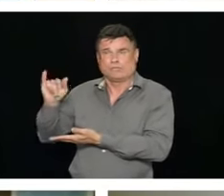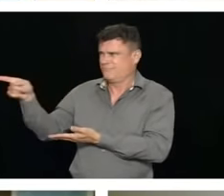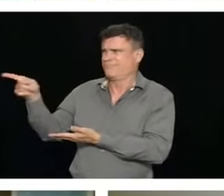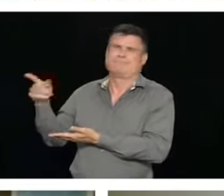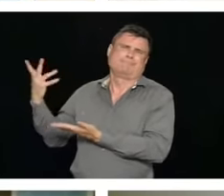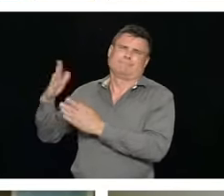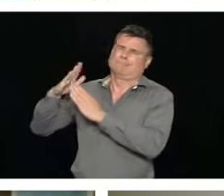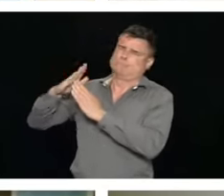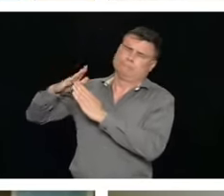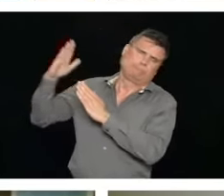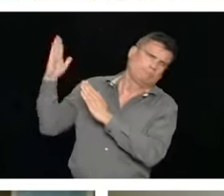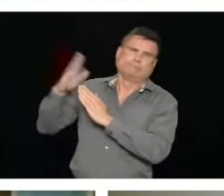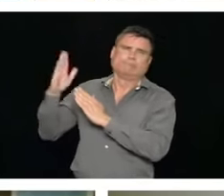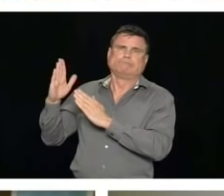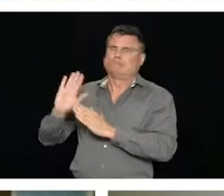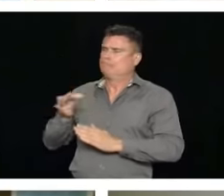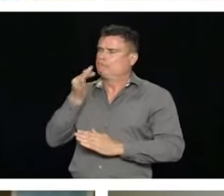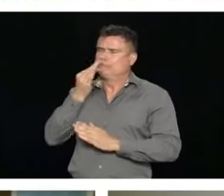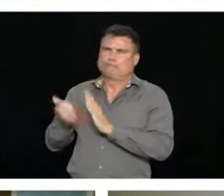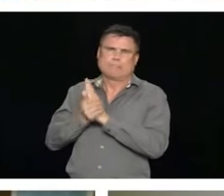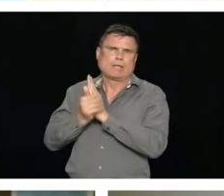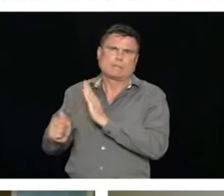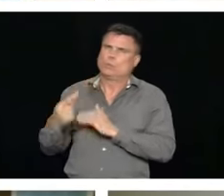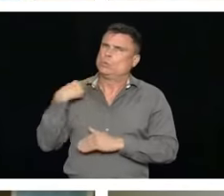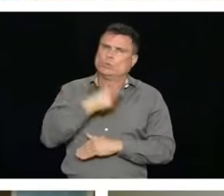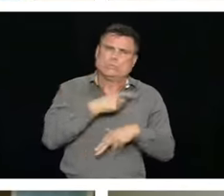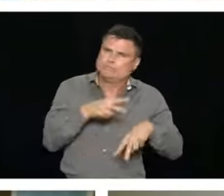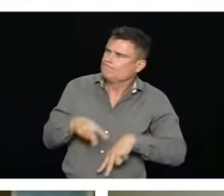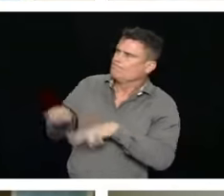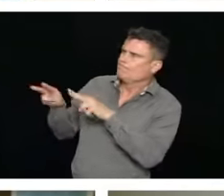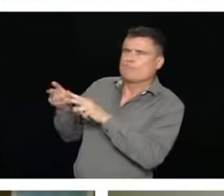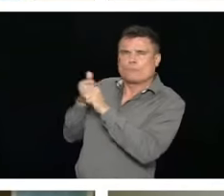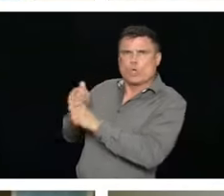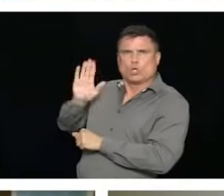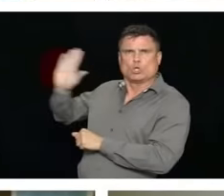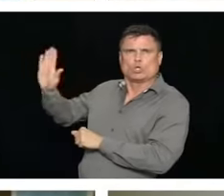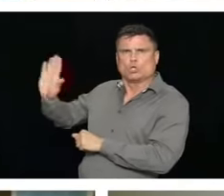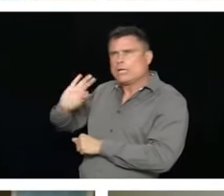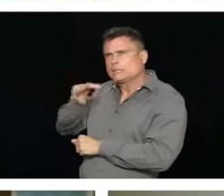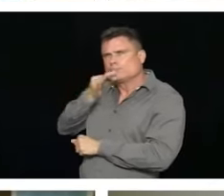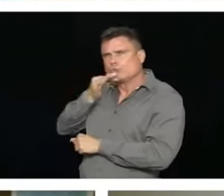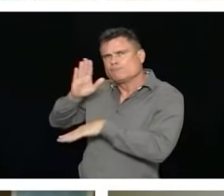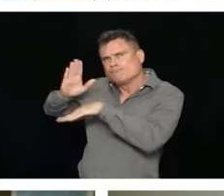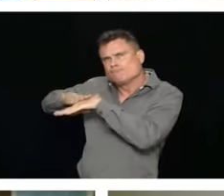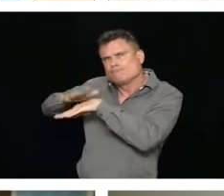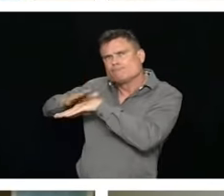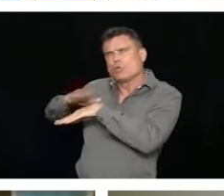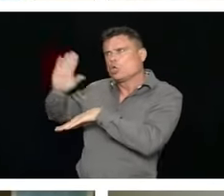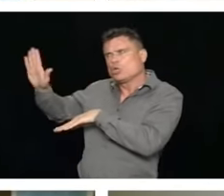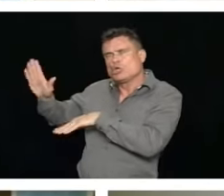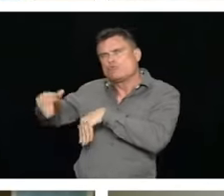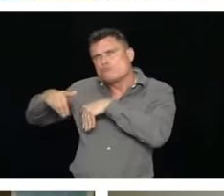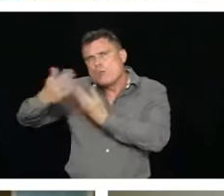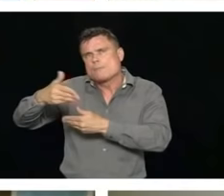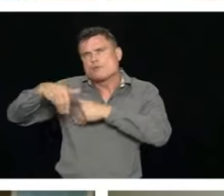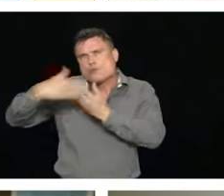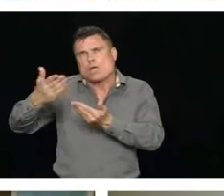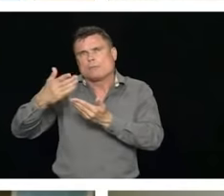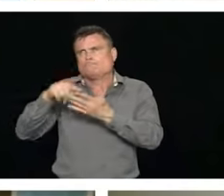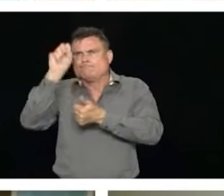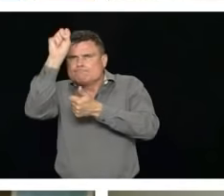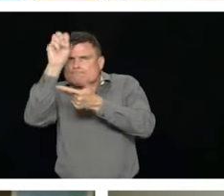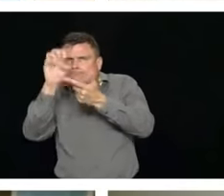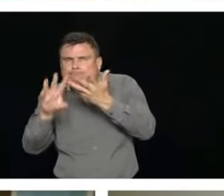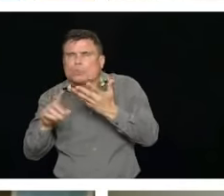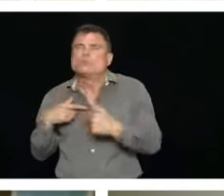to do, including the strong measures we took at the very outset of the pandemic. You know, we were the first to close our borders, ban large gatherings,